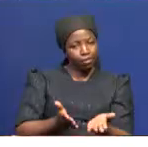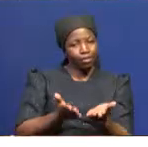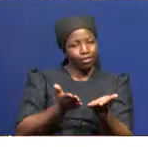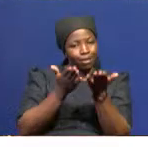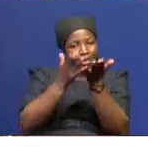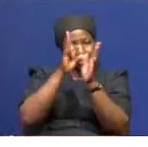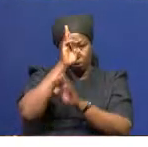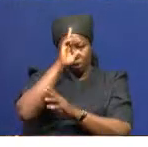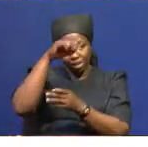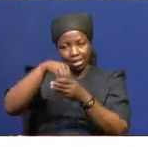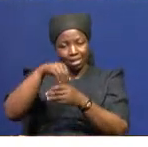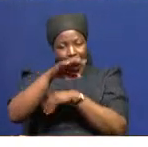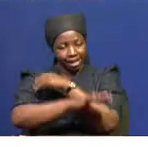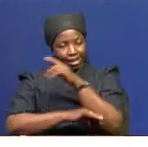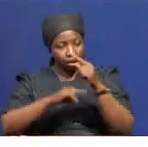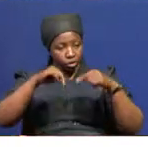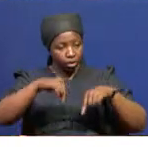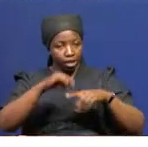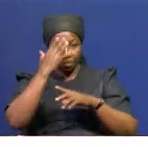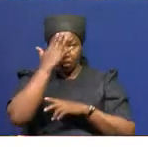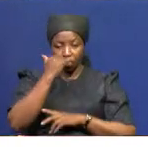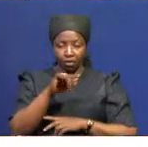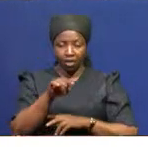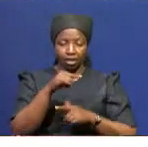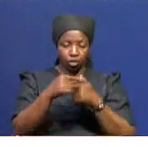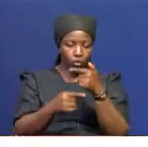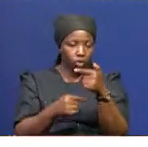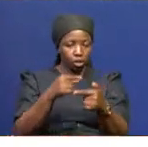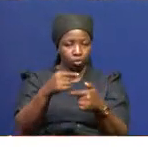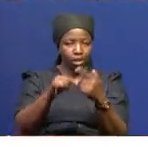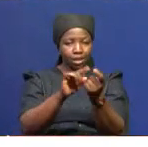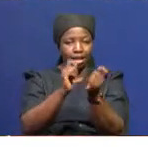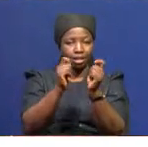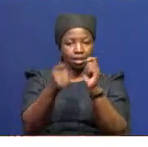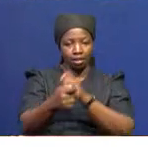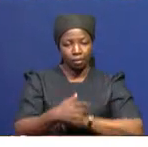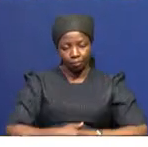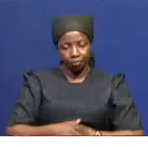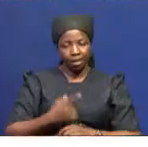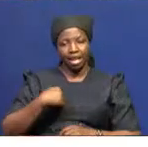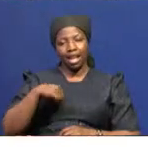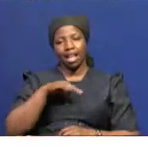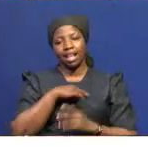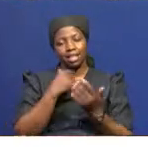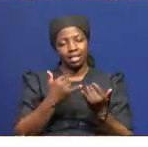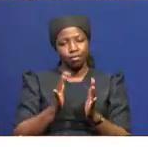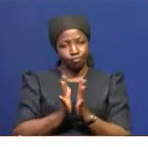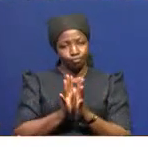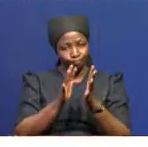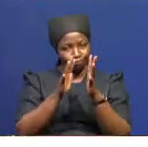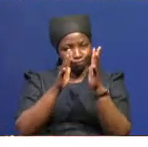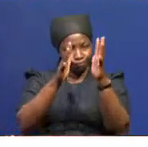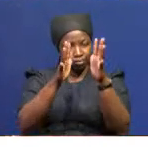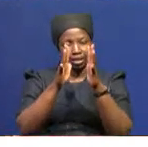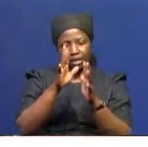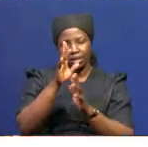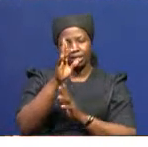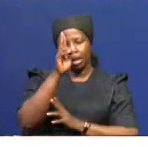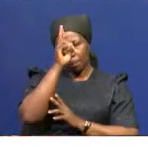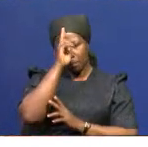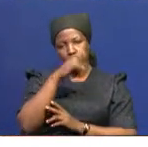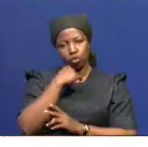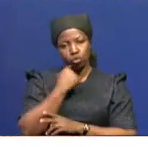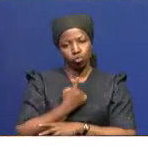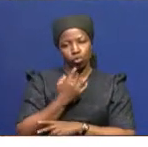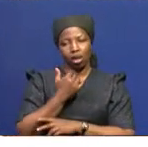policing in our country today because of these continuous reforms. We therefore applaud the personnel that have committed